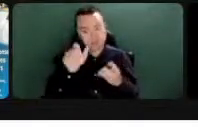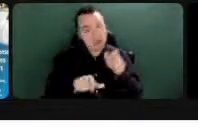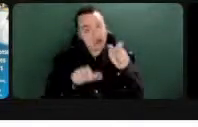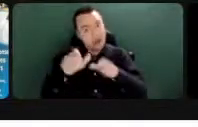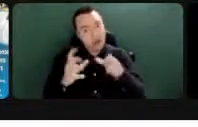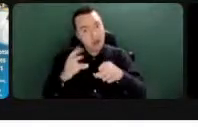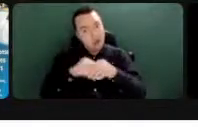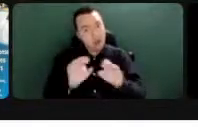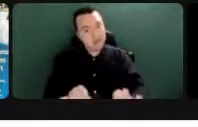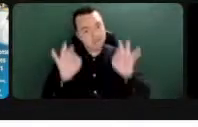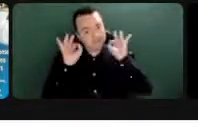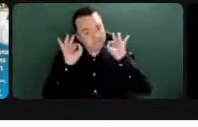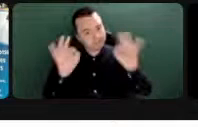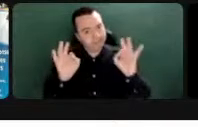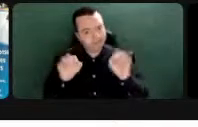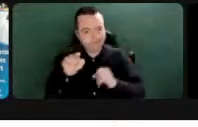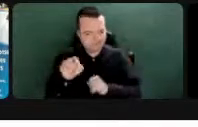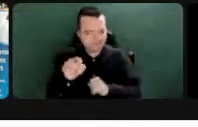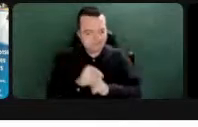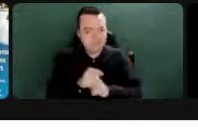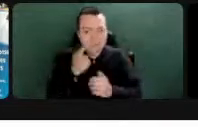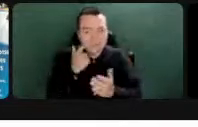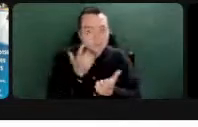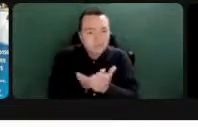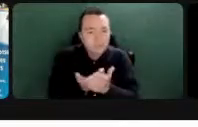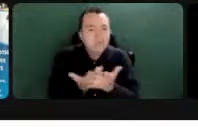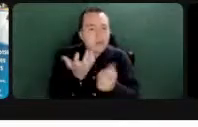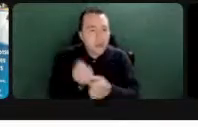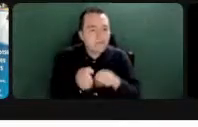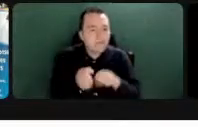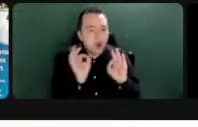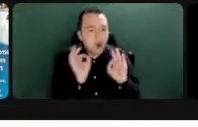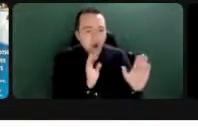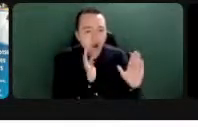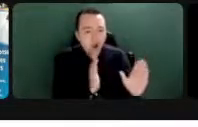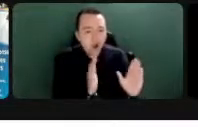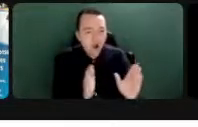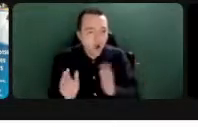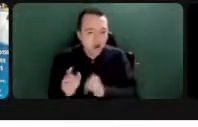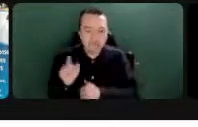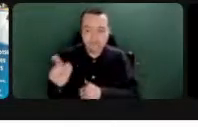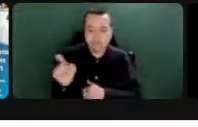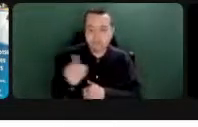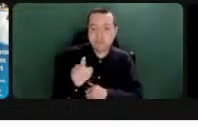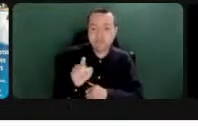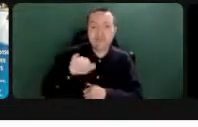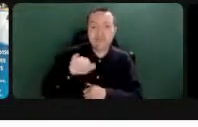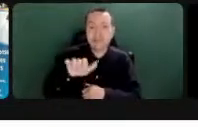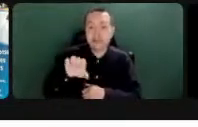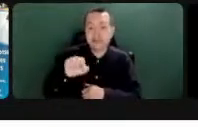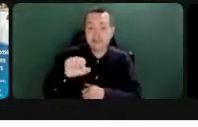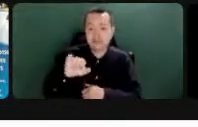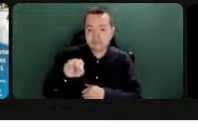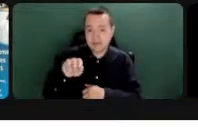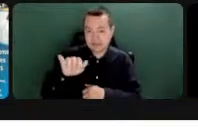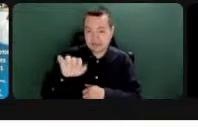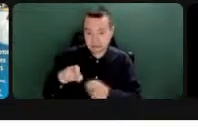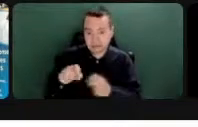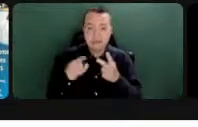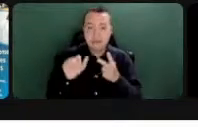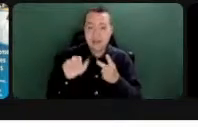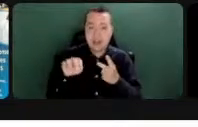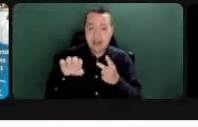extent of the project with Yasmin Saeed and Anna Pizarro acting as junior researchers, Faraz Khalid as the senior